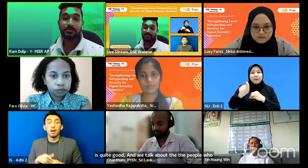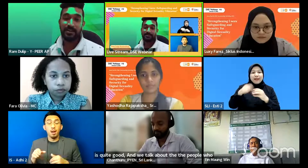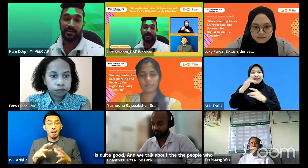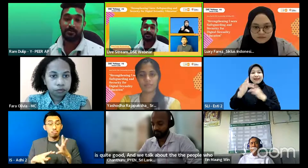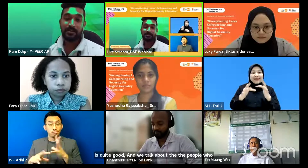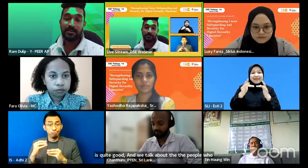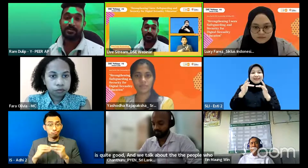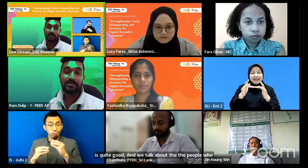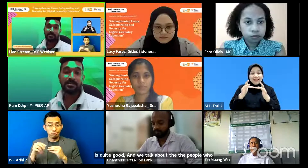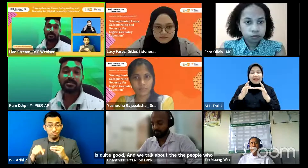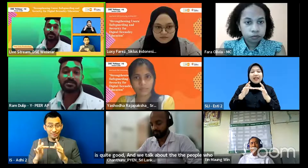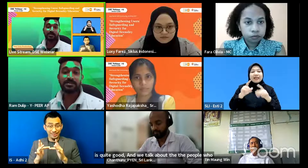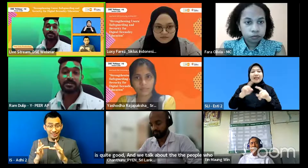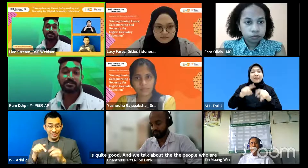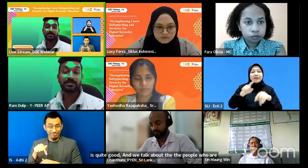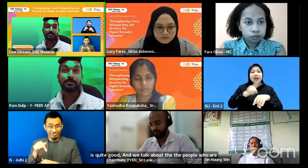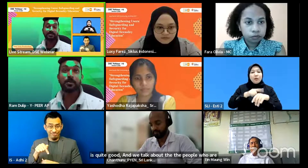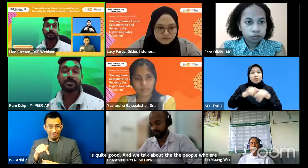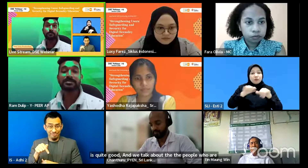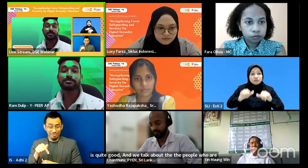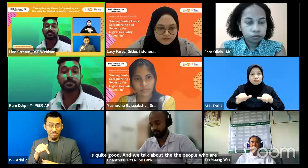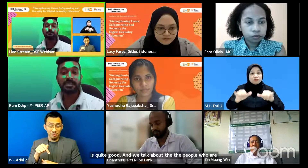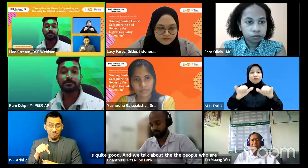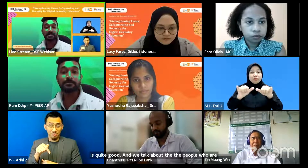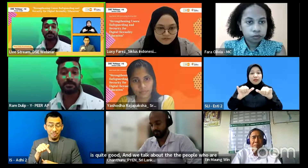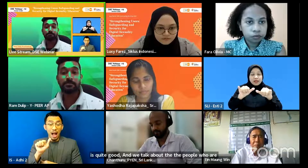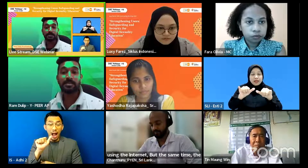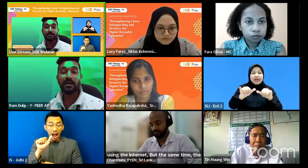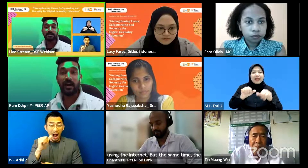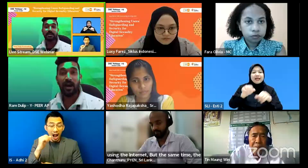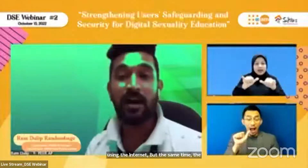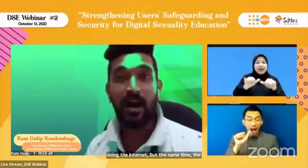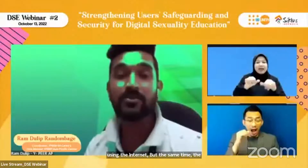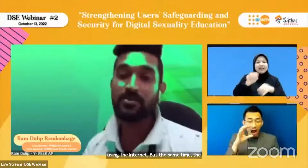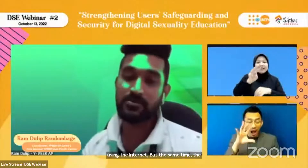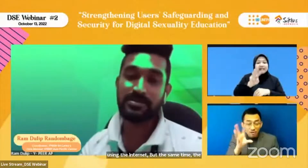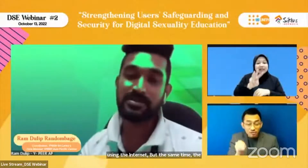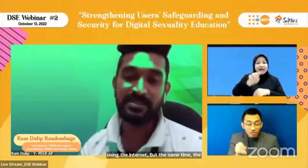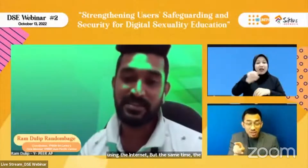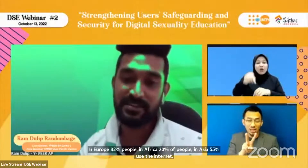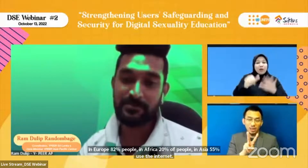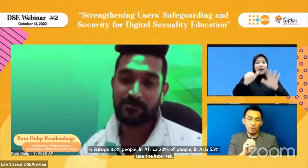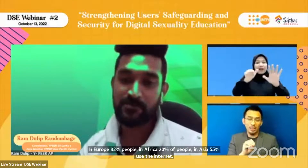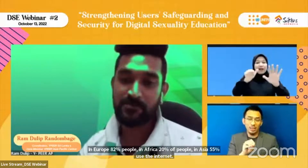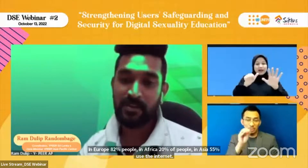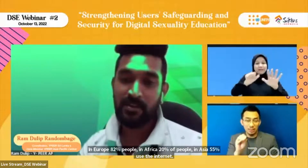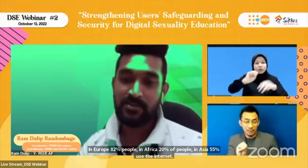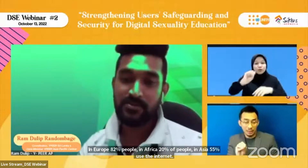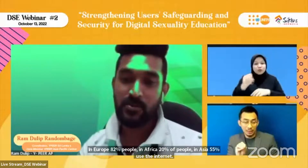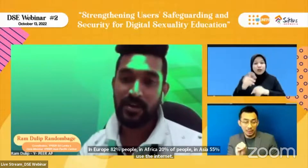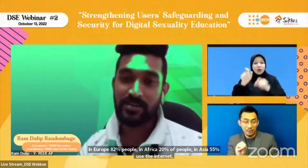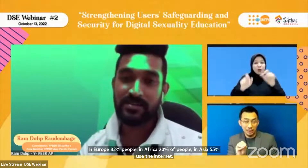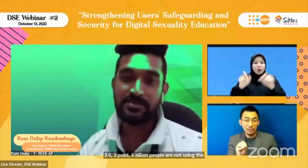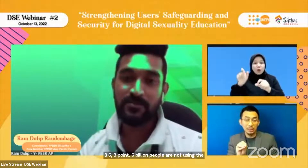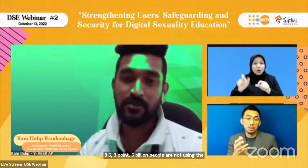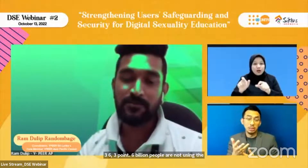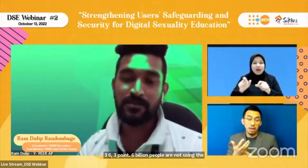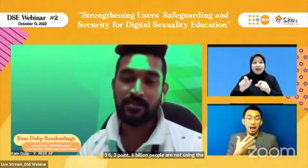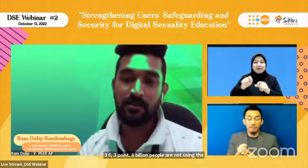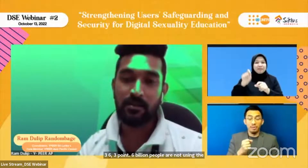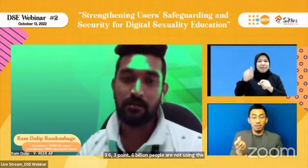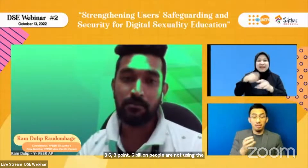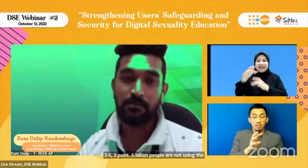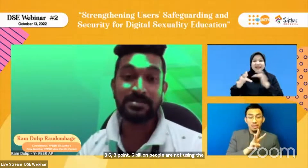the same time, the 3.6 billion people are not using the internet. So I think that is one of